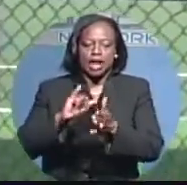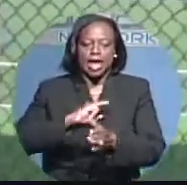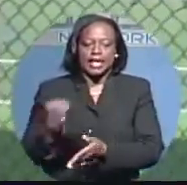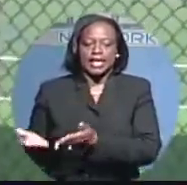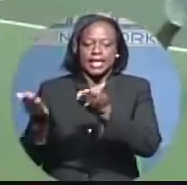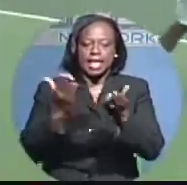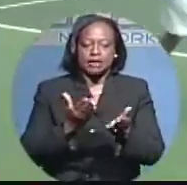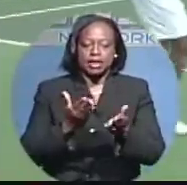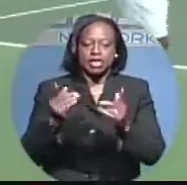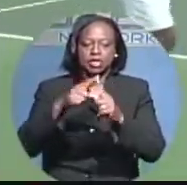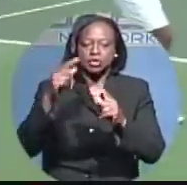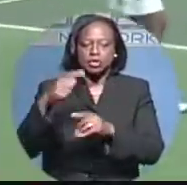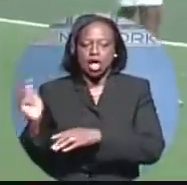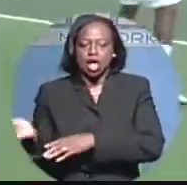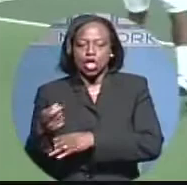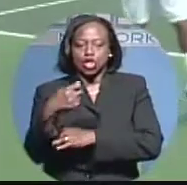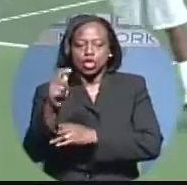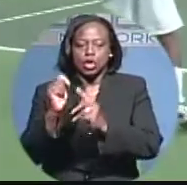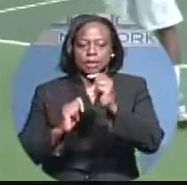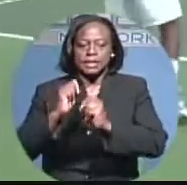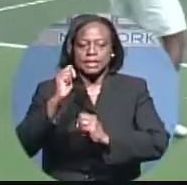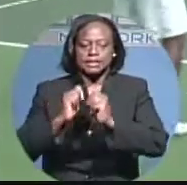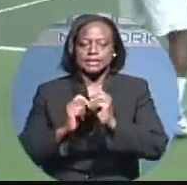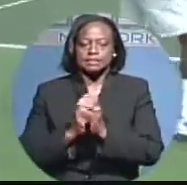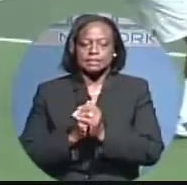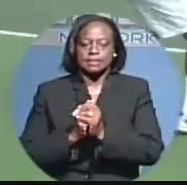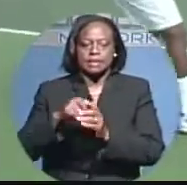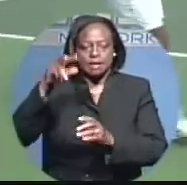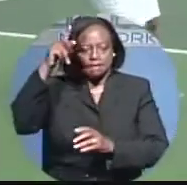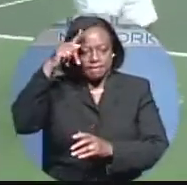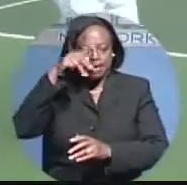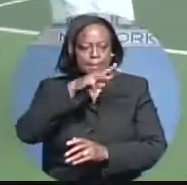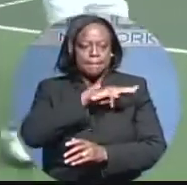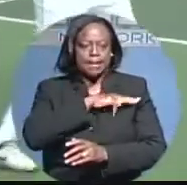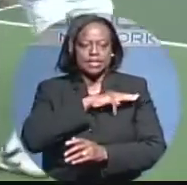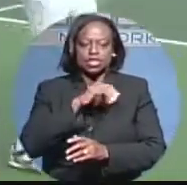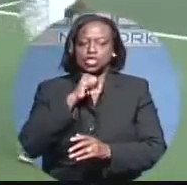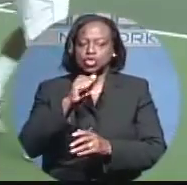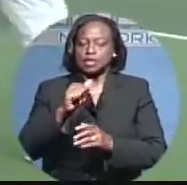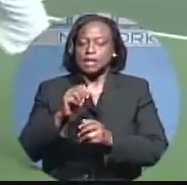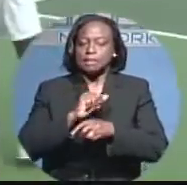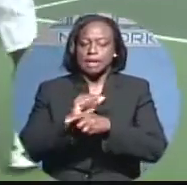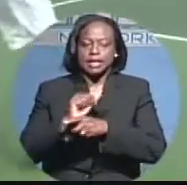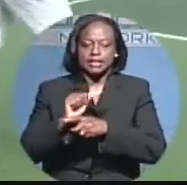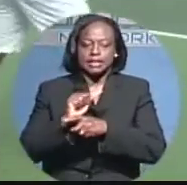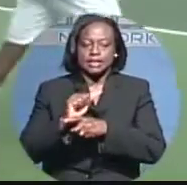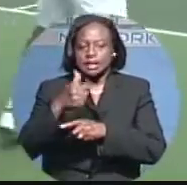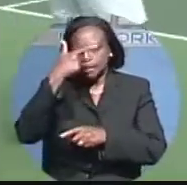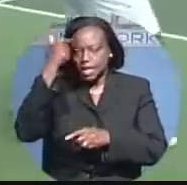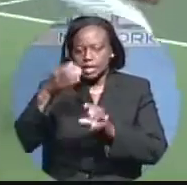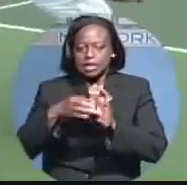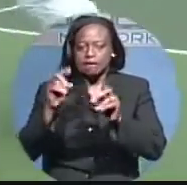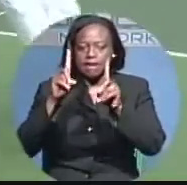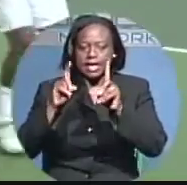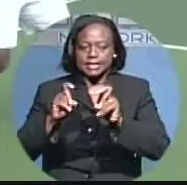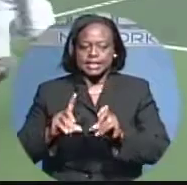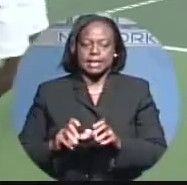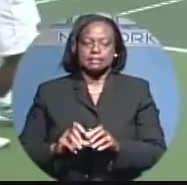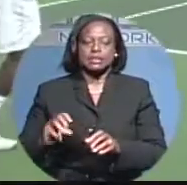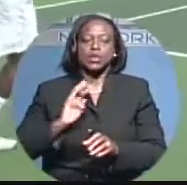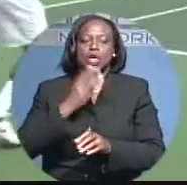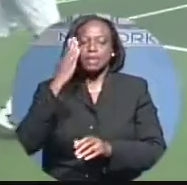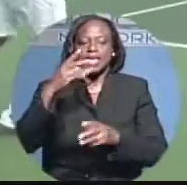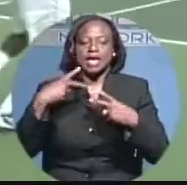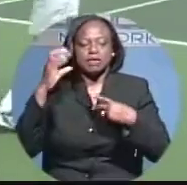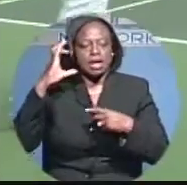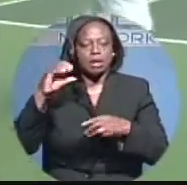into the tournament. Philip Major, the fourth player on the team, was not at practice due to exams. We'll be hearing much more from our Davis Cuppers